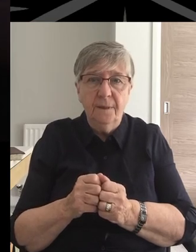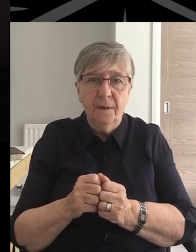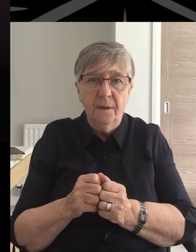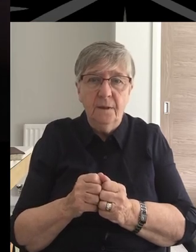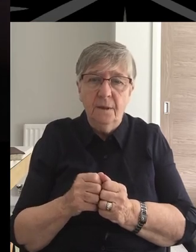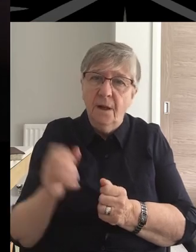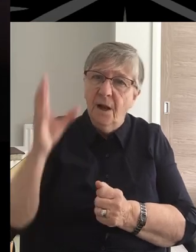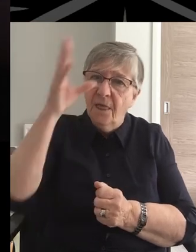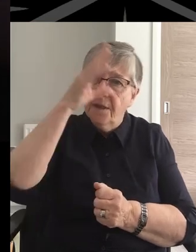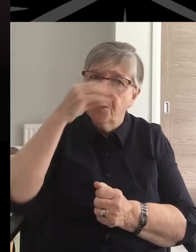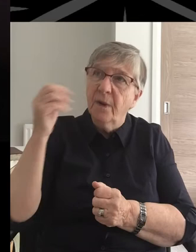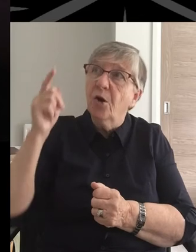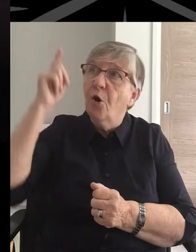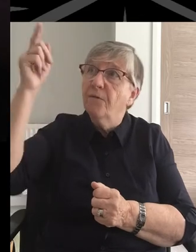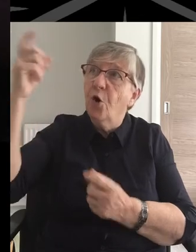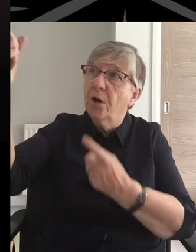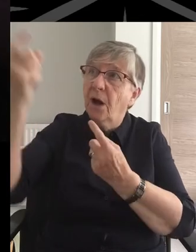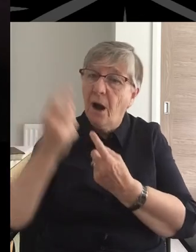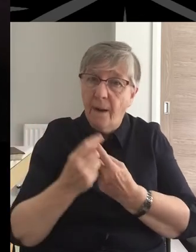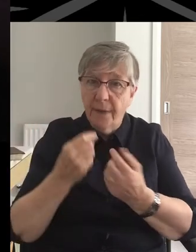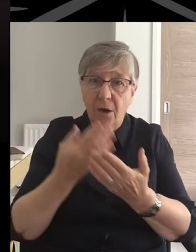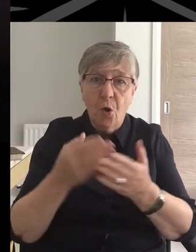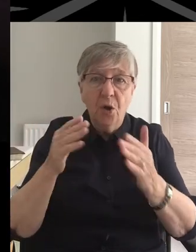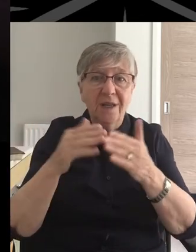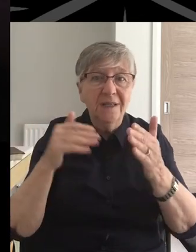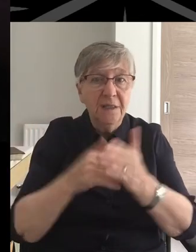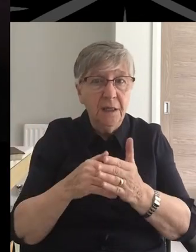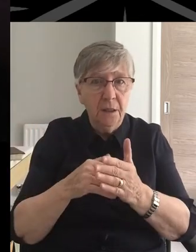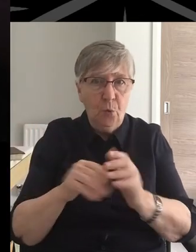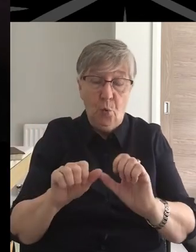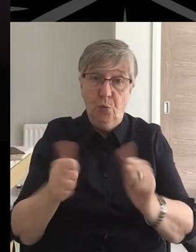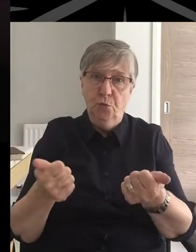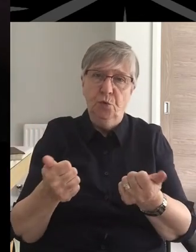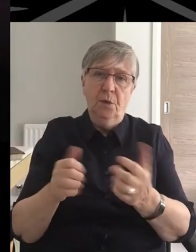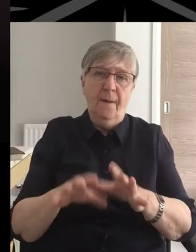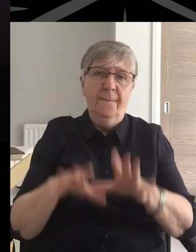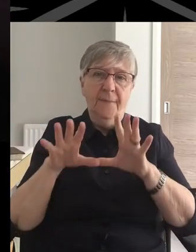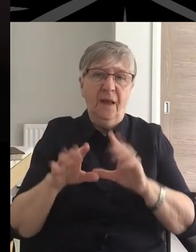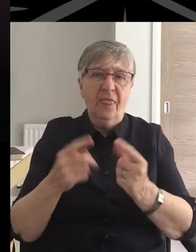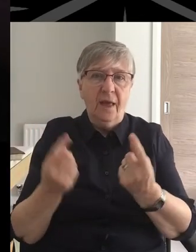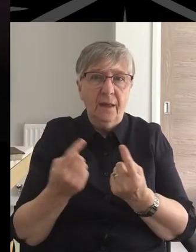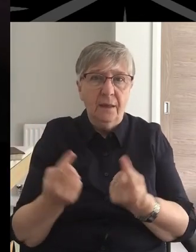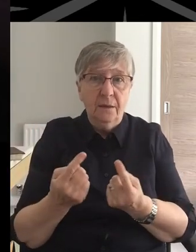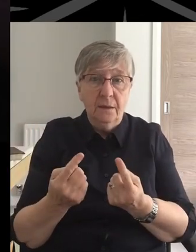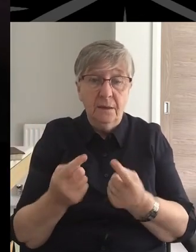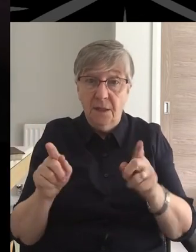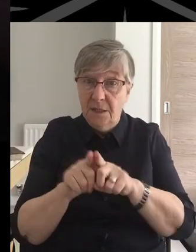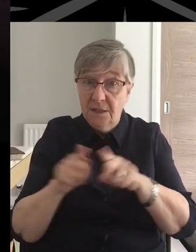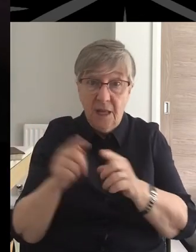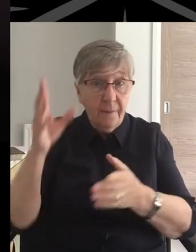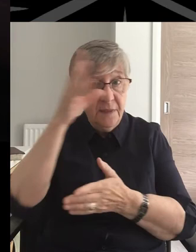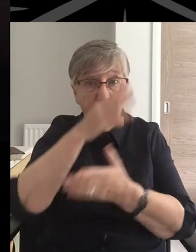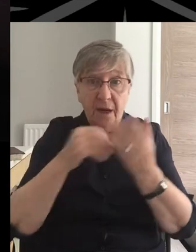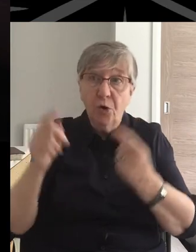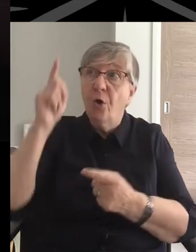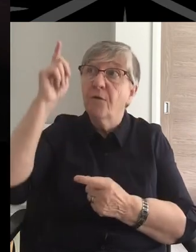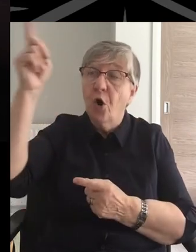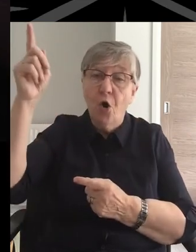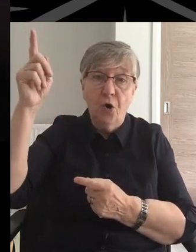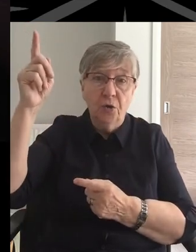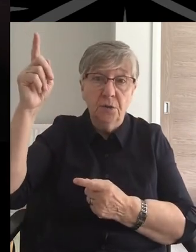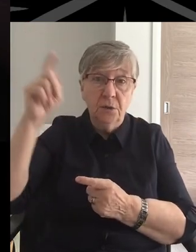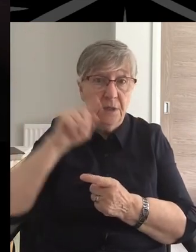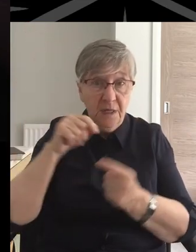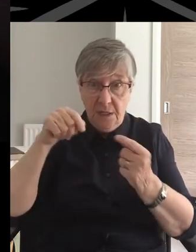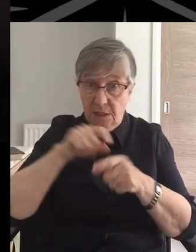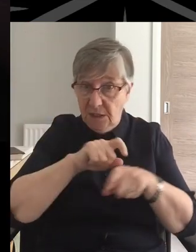Well, the Spirit of God coming upon Ezekiel was a big deal, a huge deal. And that same Spirit of God is